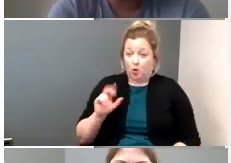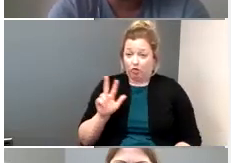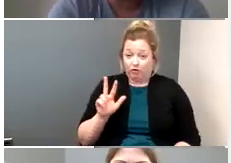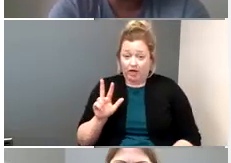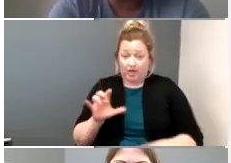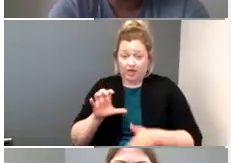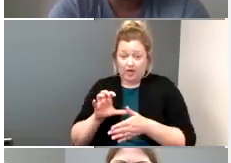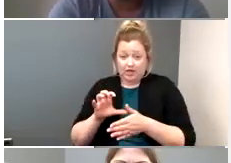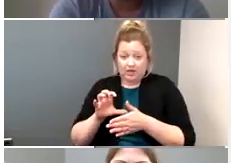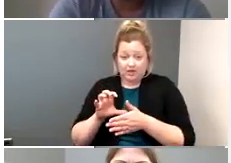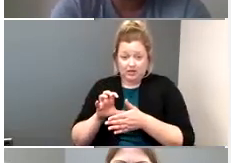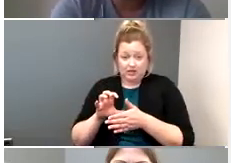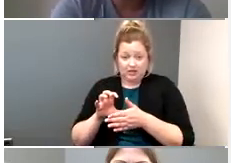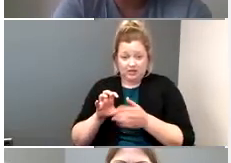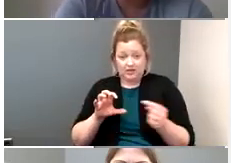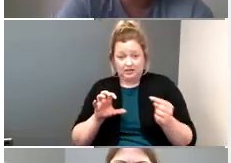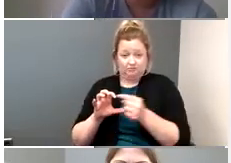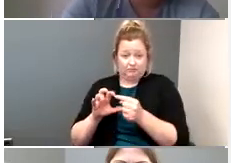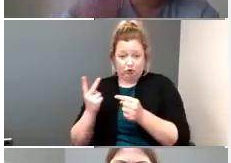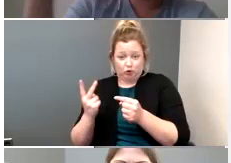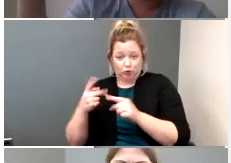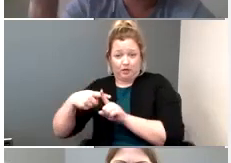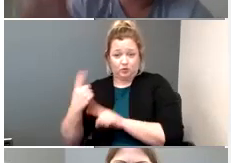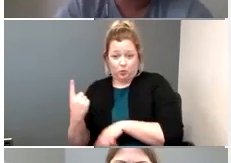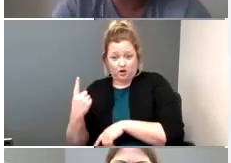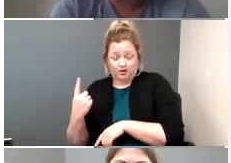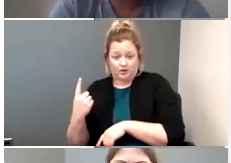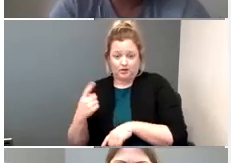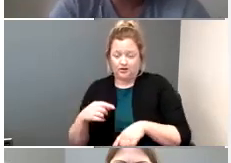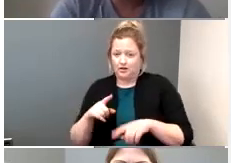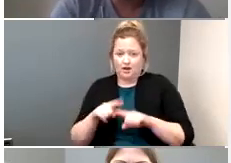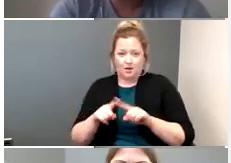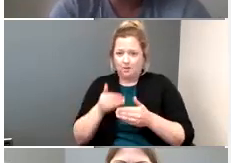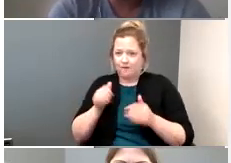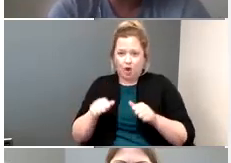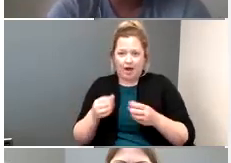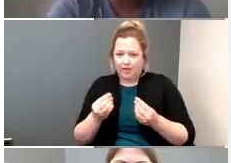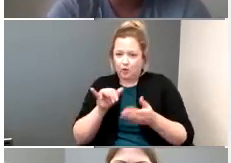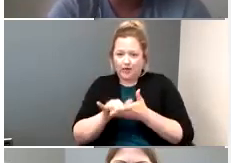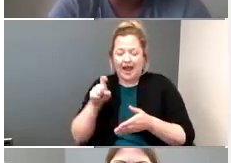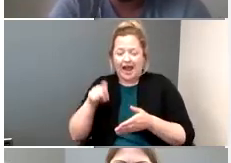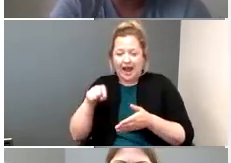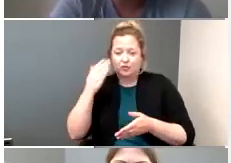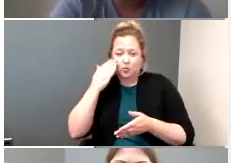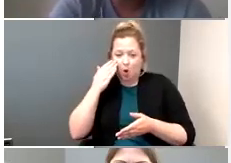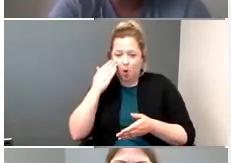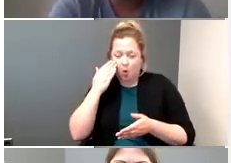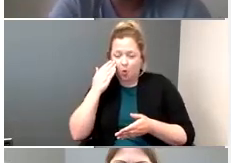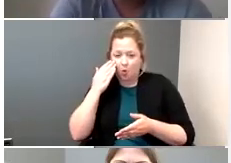need to find out the second Fibonacci number. In that case, that is fine. I have not computed that yet. Second Fibonacci number is f of